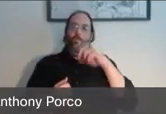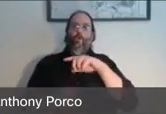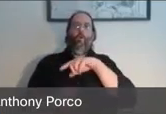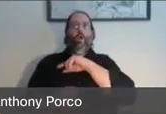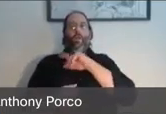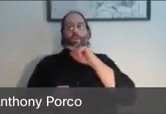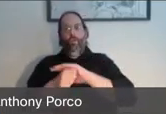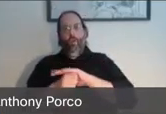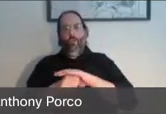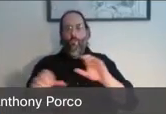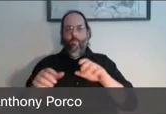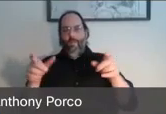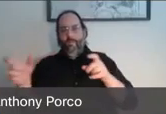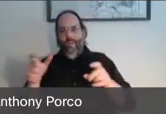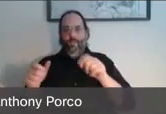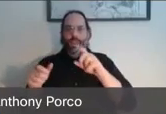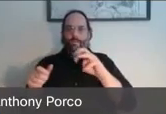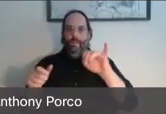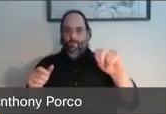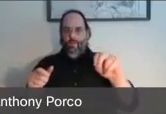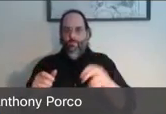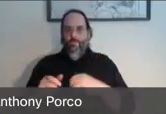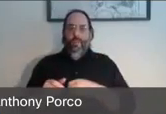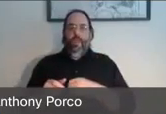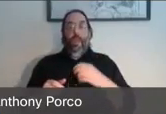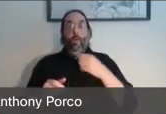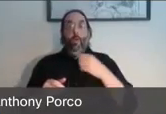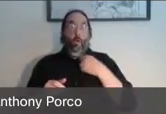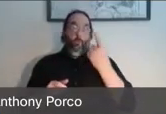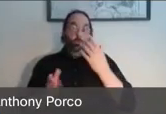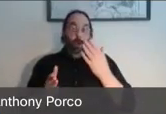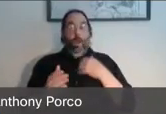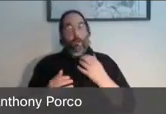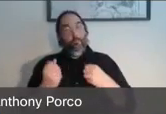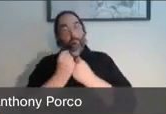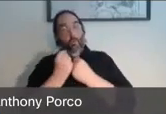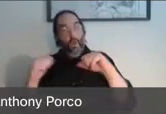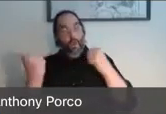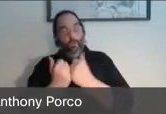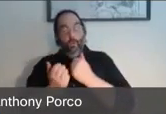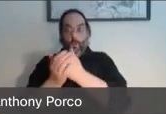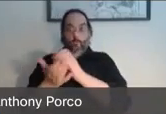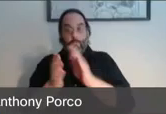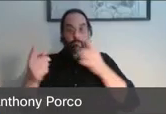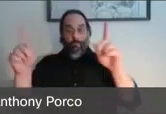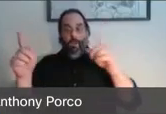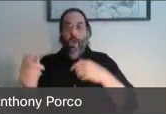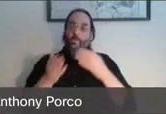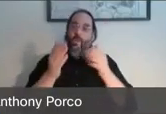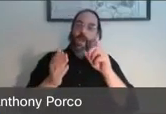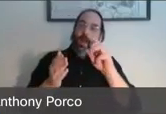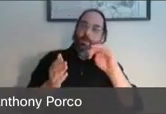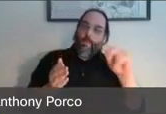Performance Management Administration. One of the ways that I contribute to the success of the agency is by providing administrative support to the